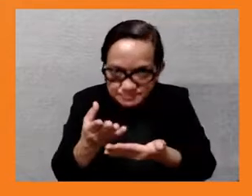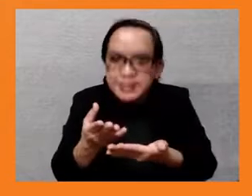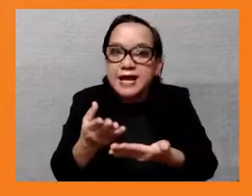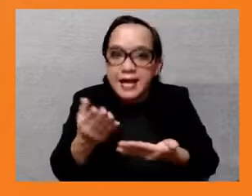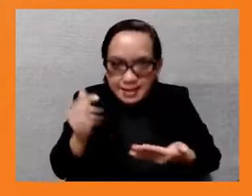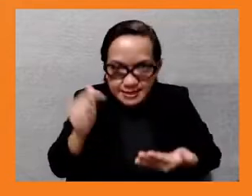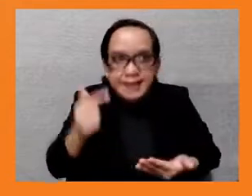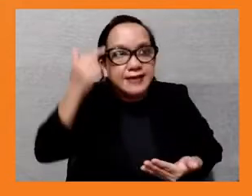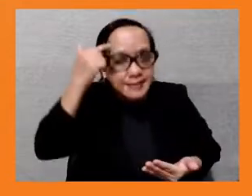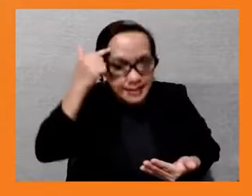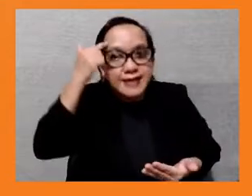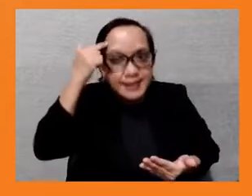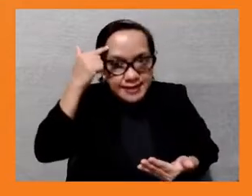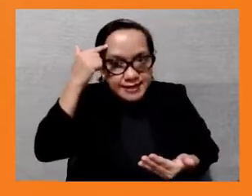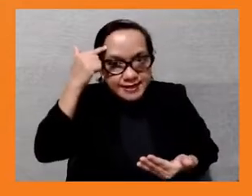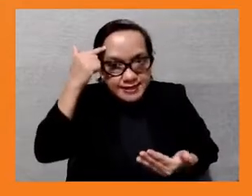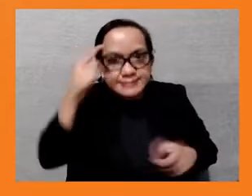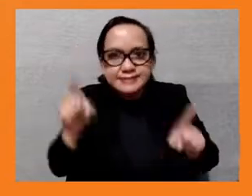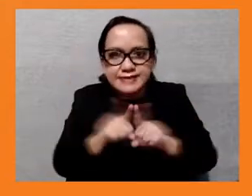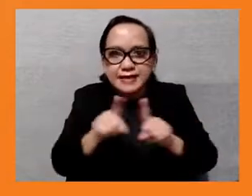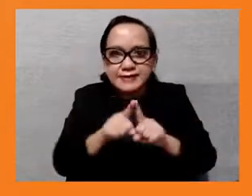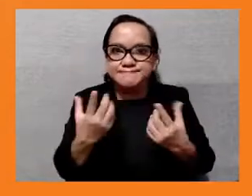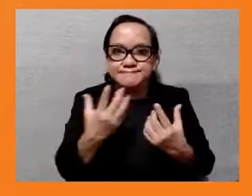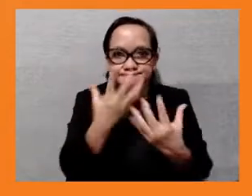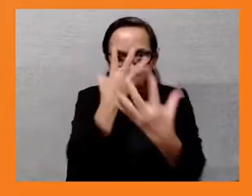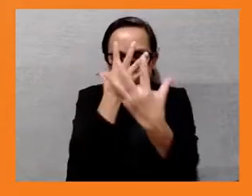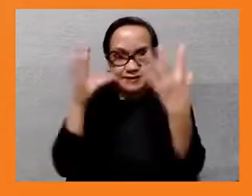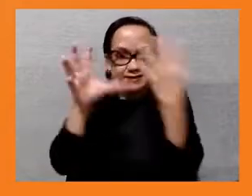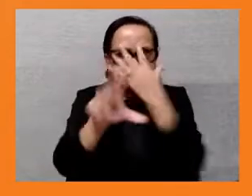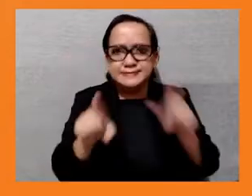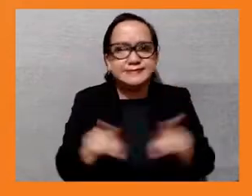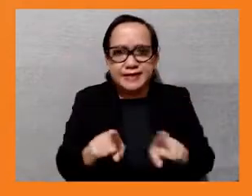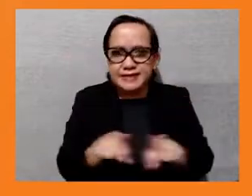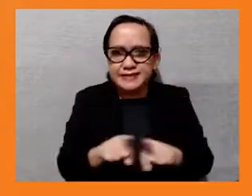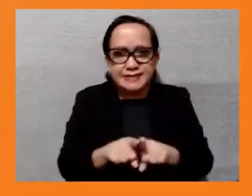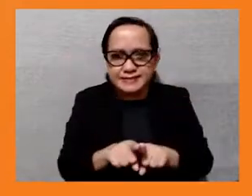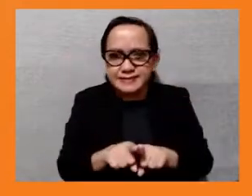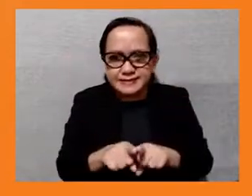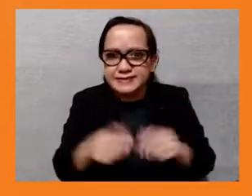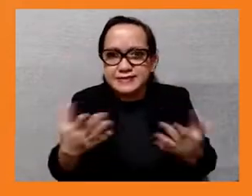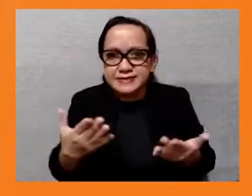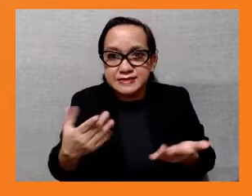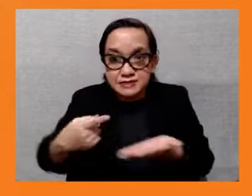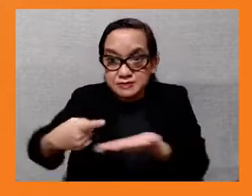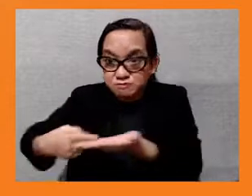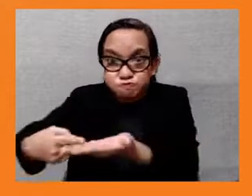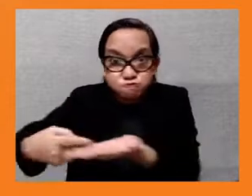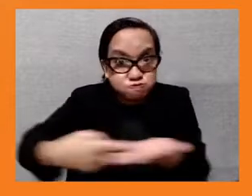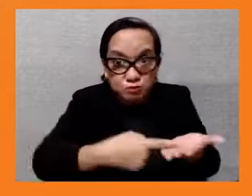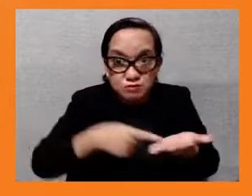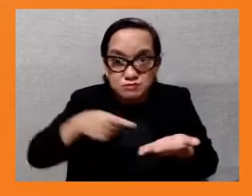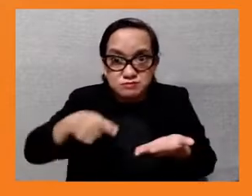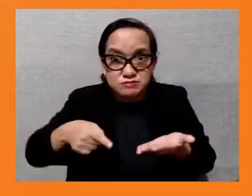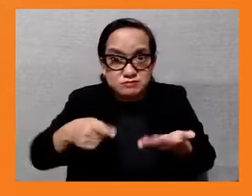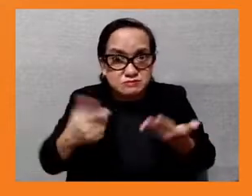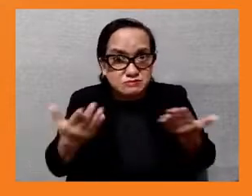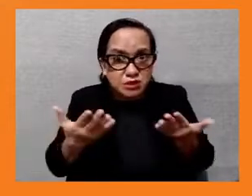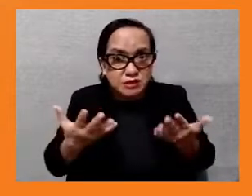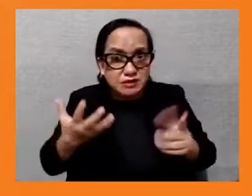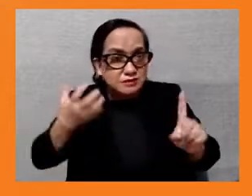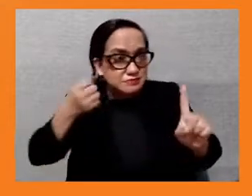the operations and the resident missions. So there's quite a bit to be done there. So looking ahead, we're planning for